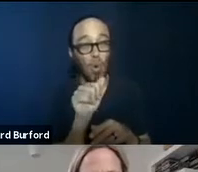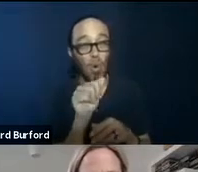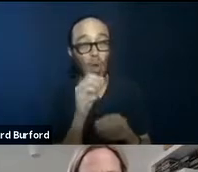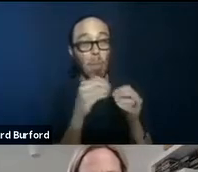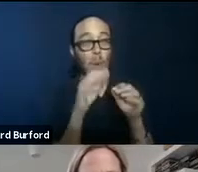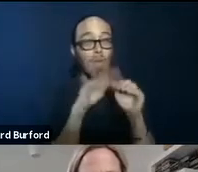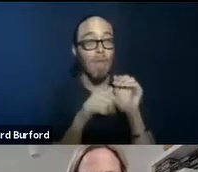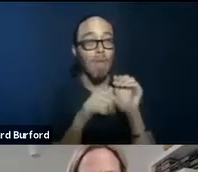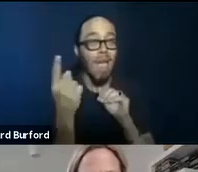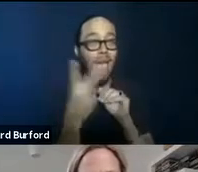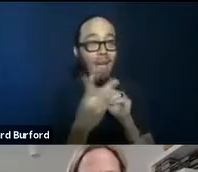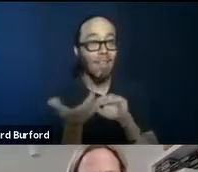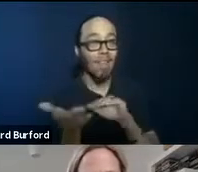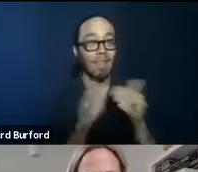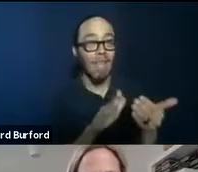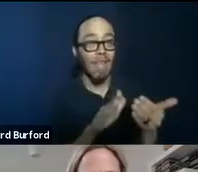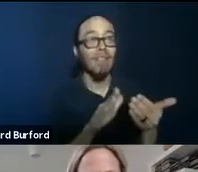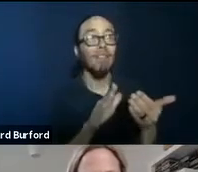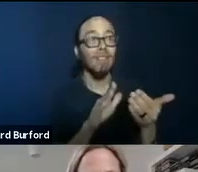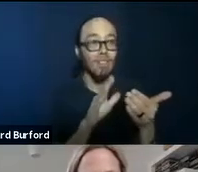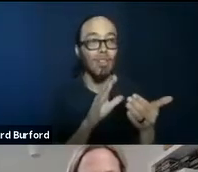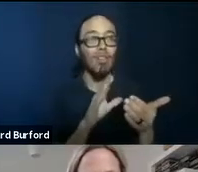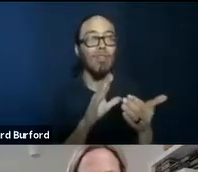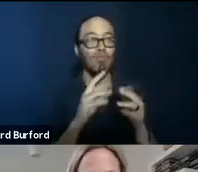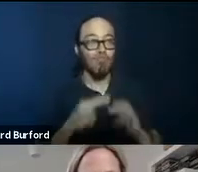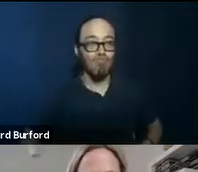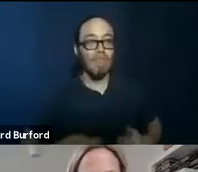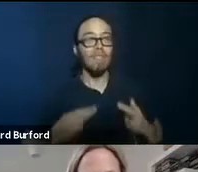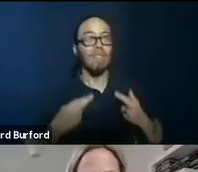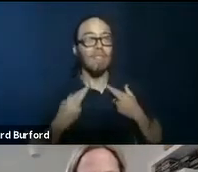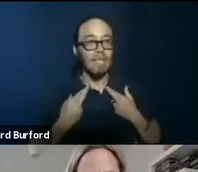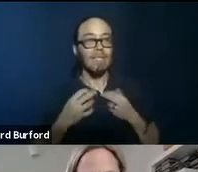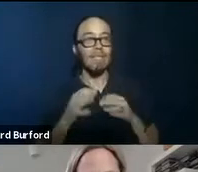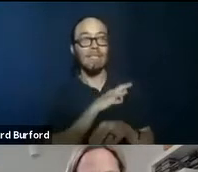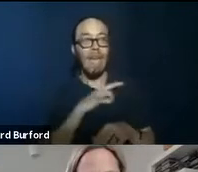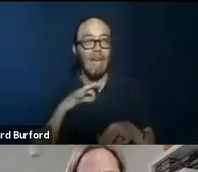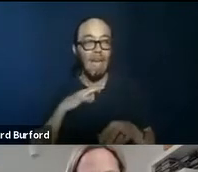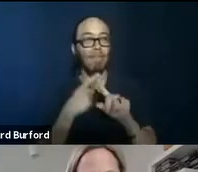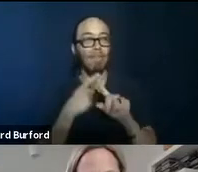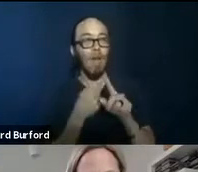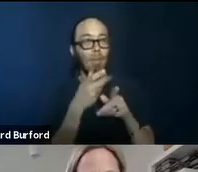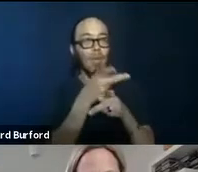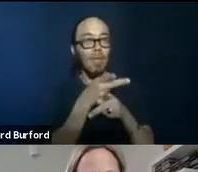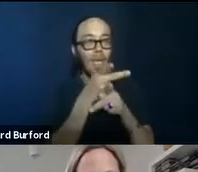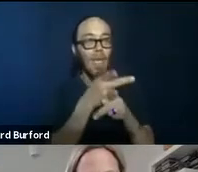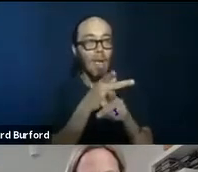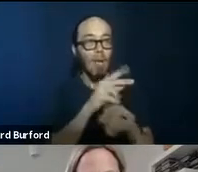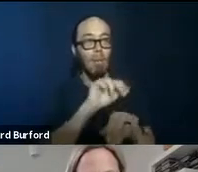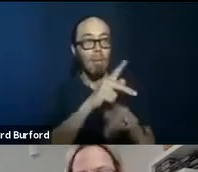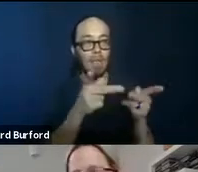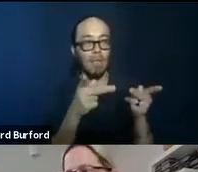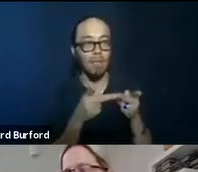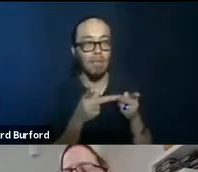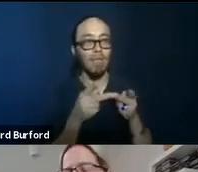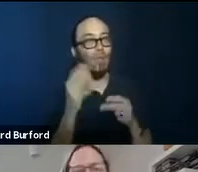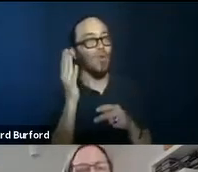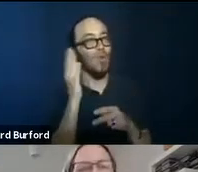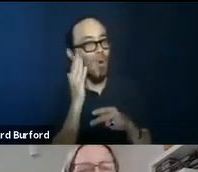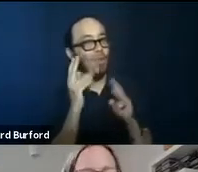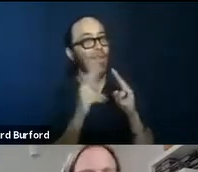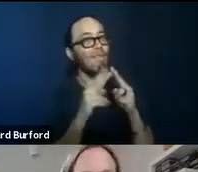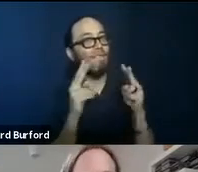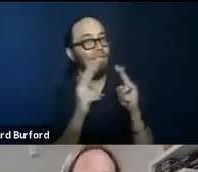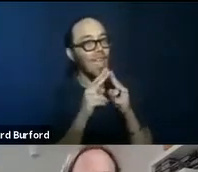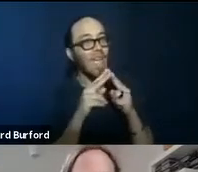deaths have been residents or staff at long-term care facilities. And we know that the virus is extremely dangerous when it gets